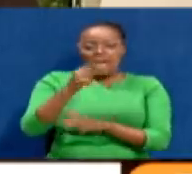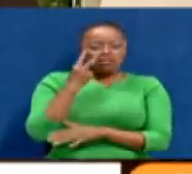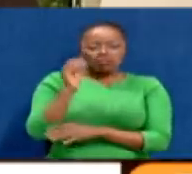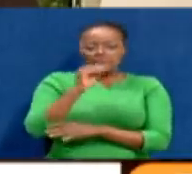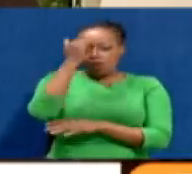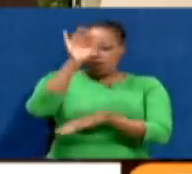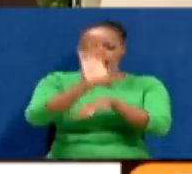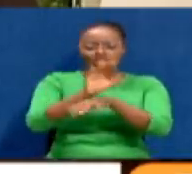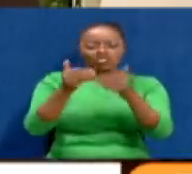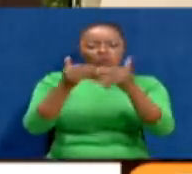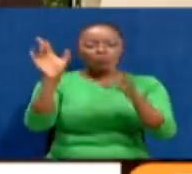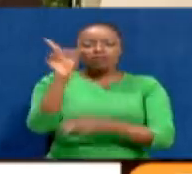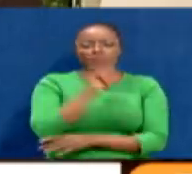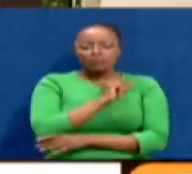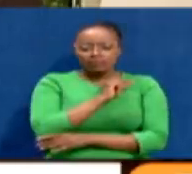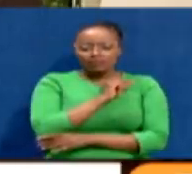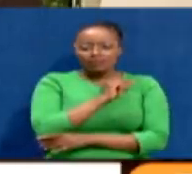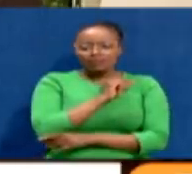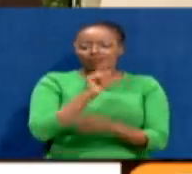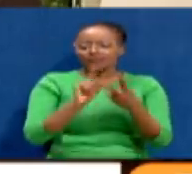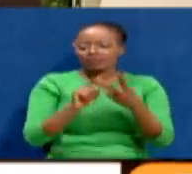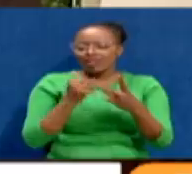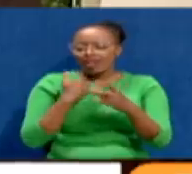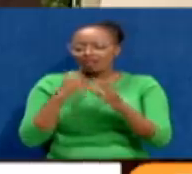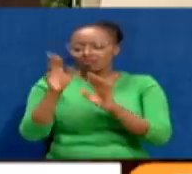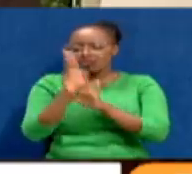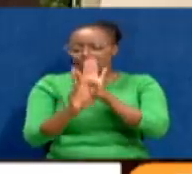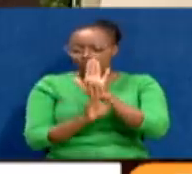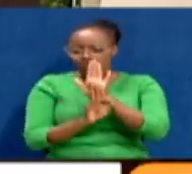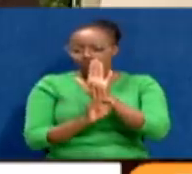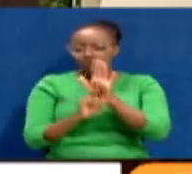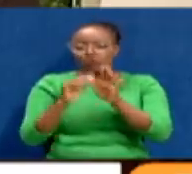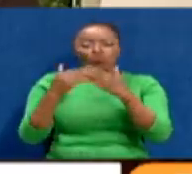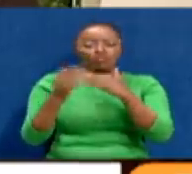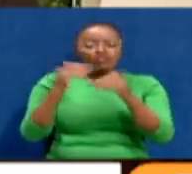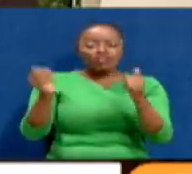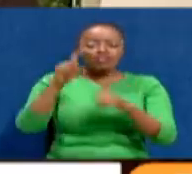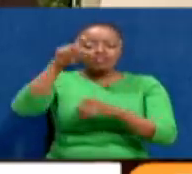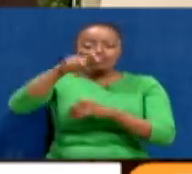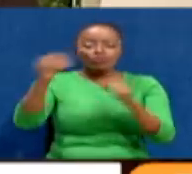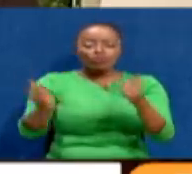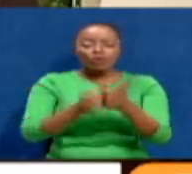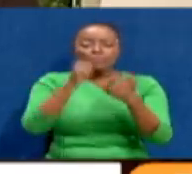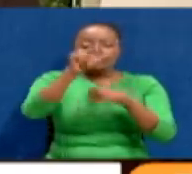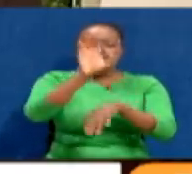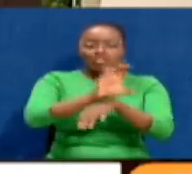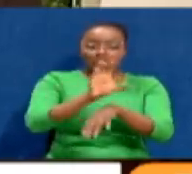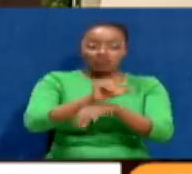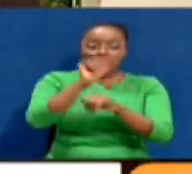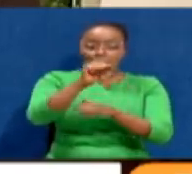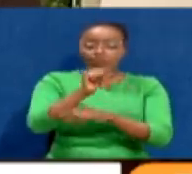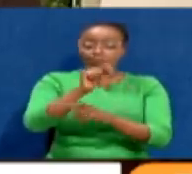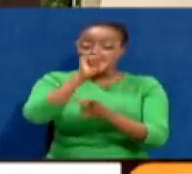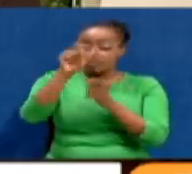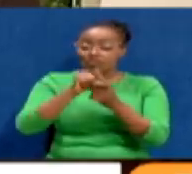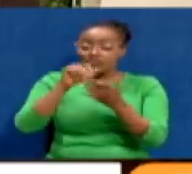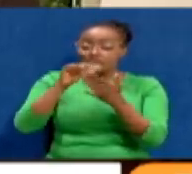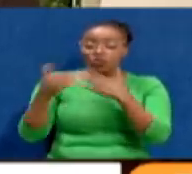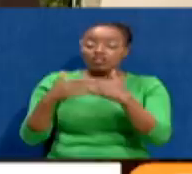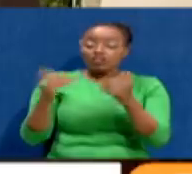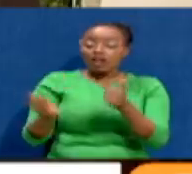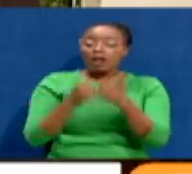because churches have been reopened. There are protocols on what ought to happen within those church gatherings. Can I be a bit more specific? What happens outside